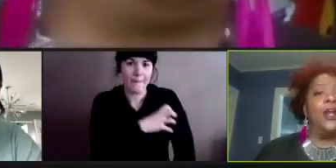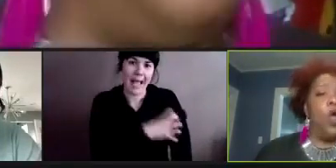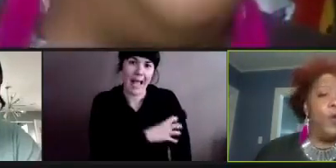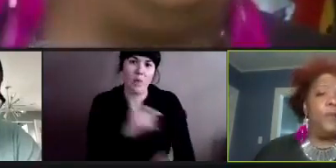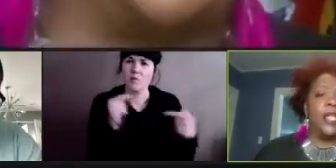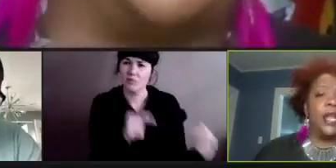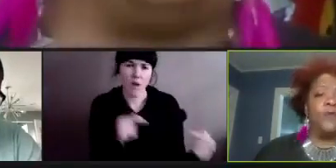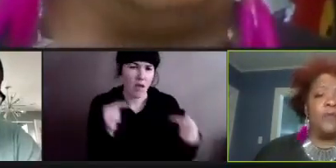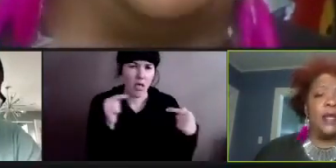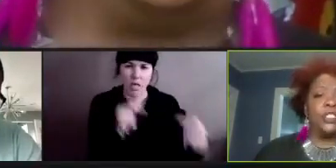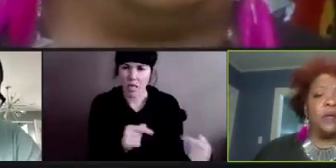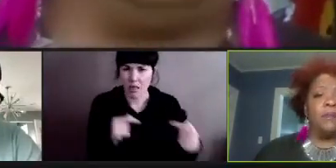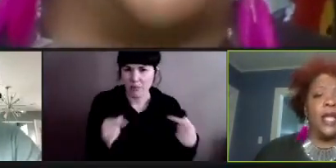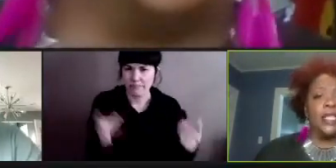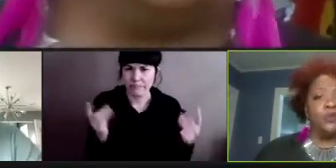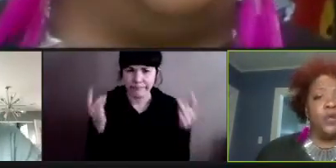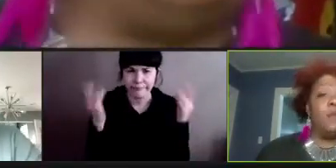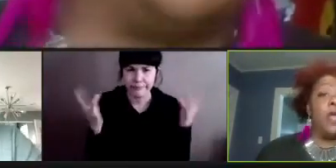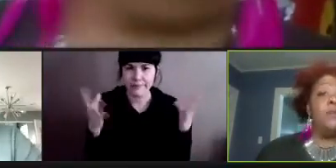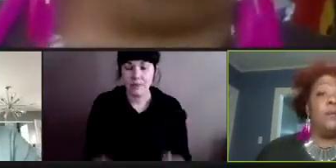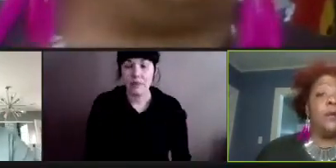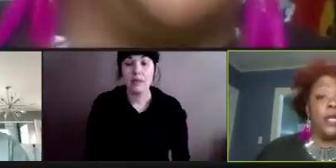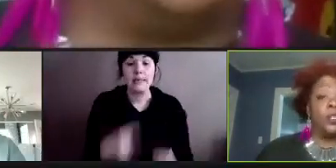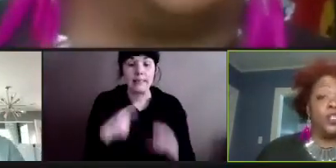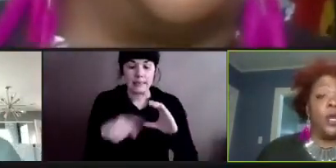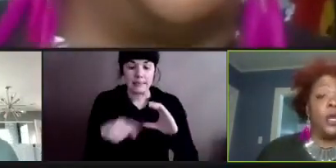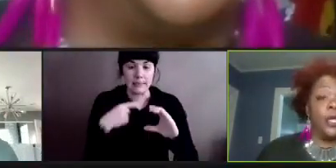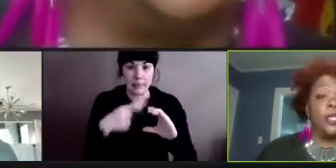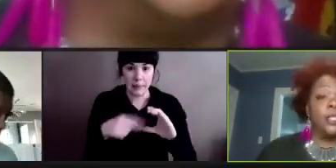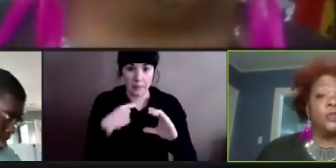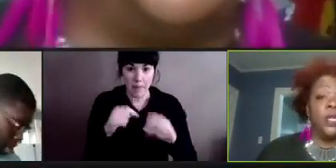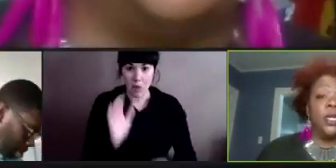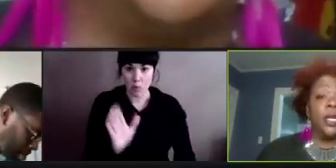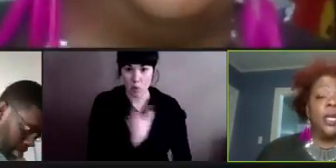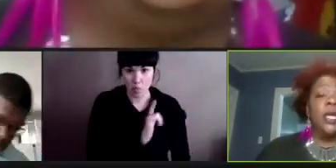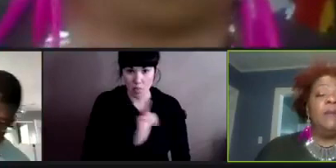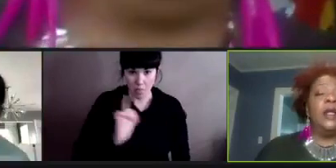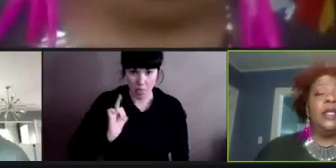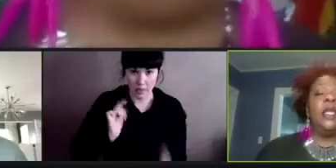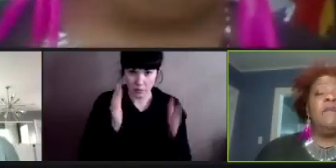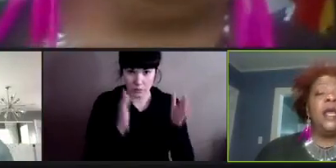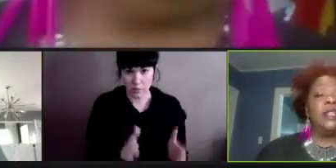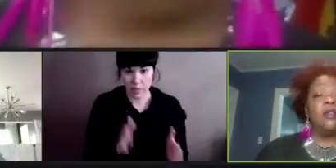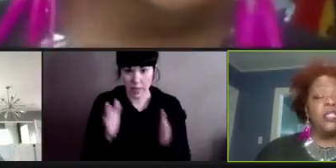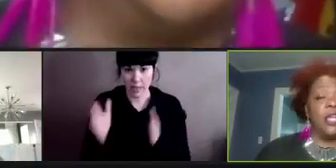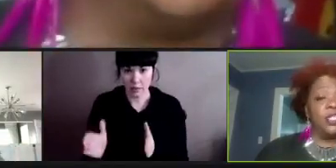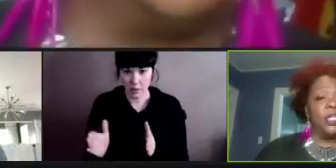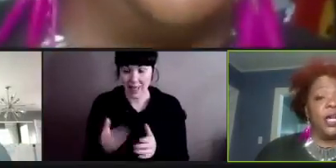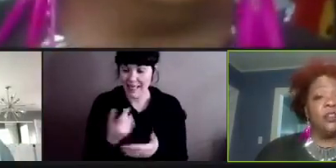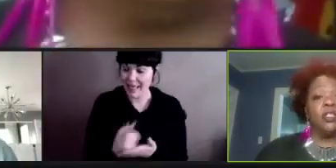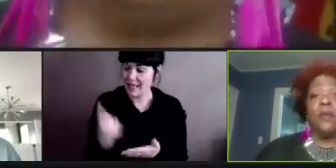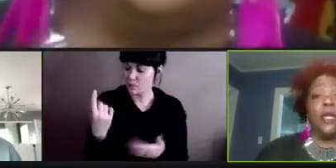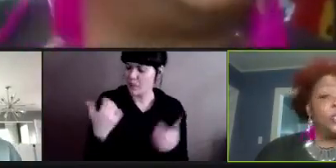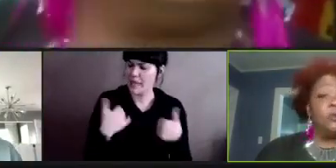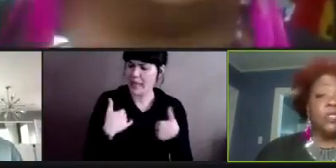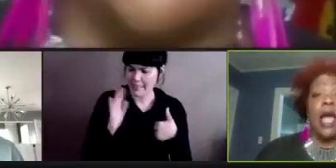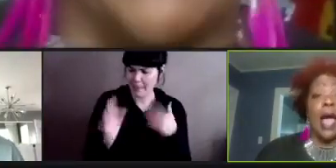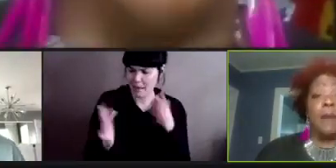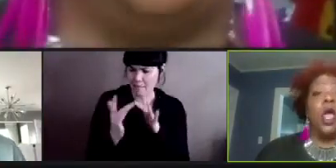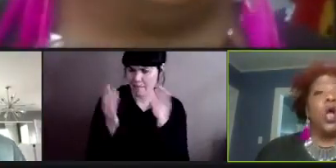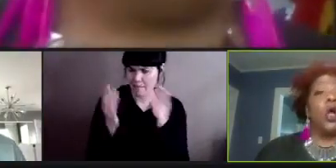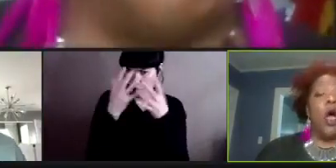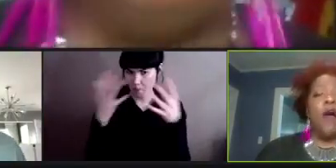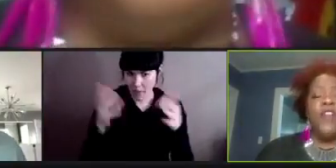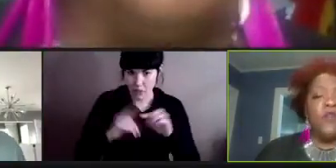Now, I know we put that information up last week. We may be able to get to run it again this week, but emailing those legislators, please don't